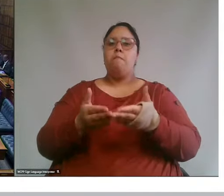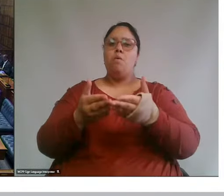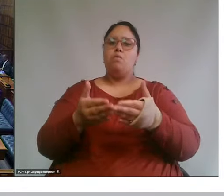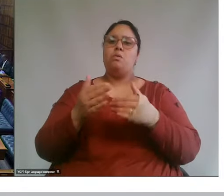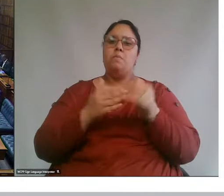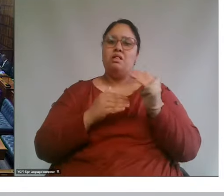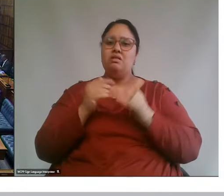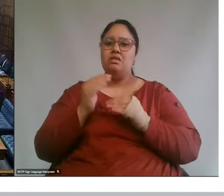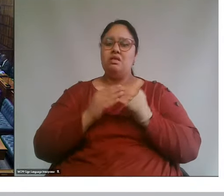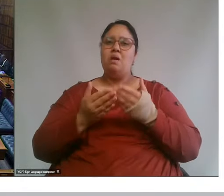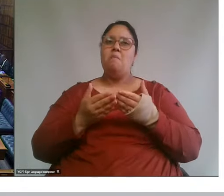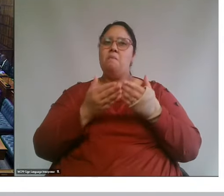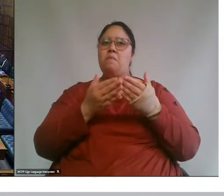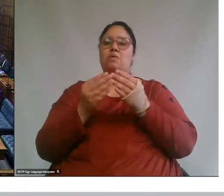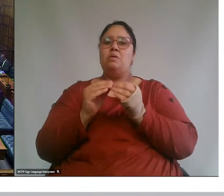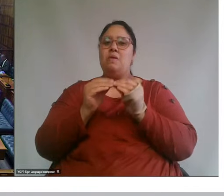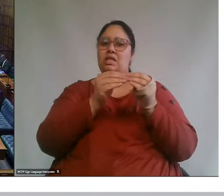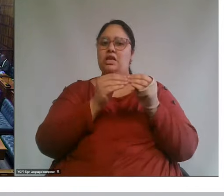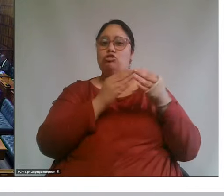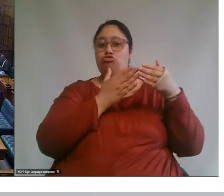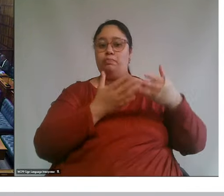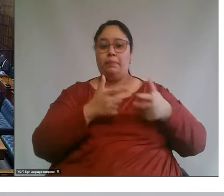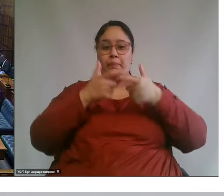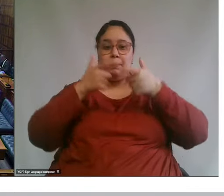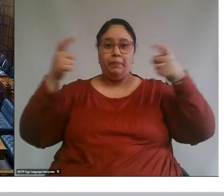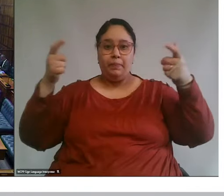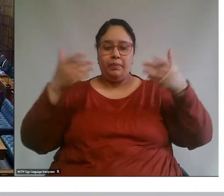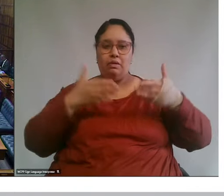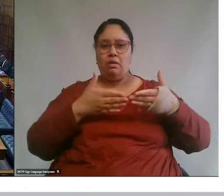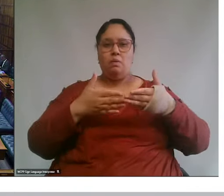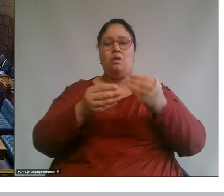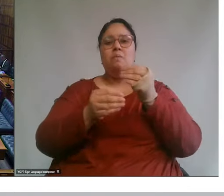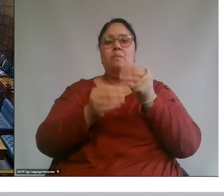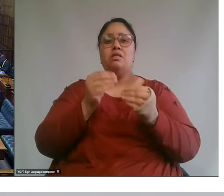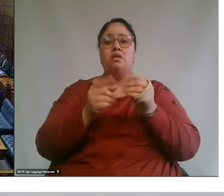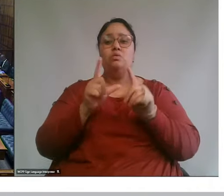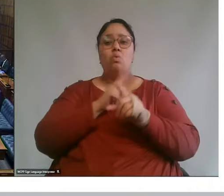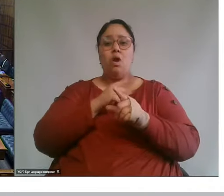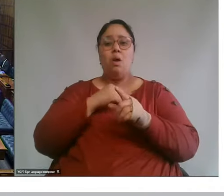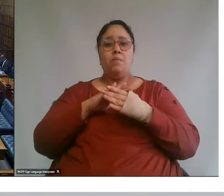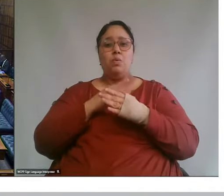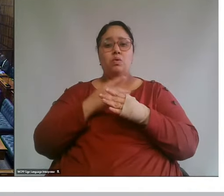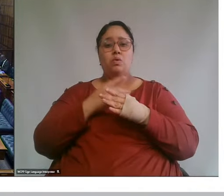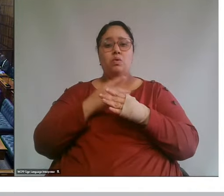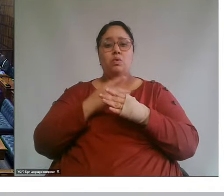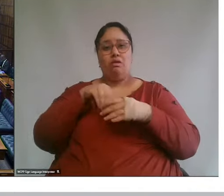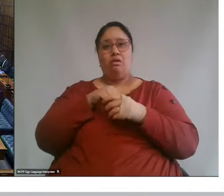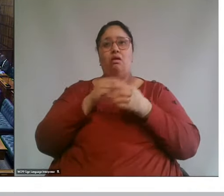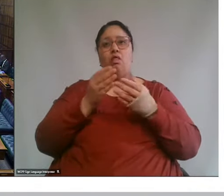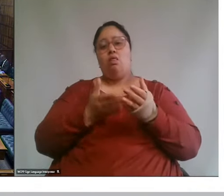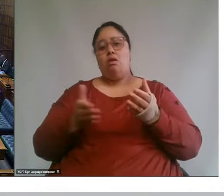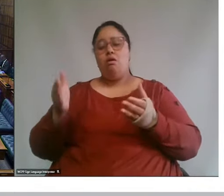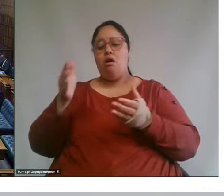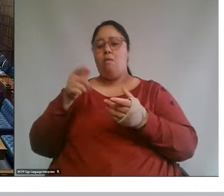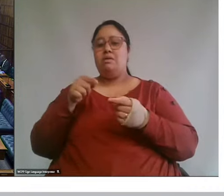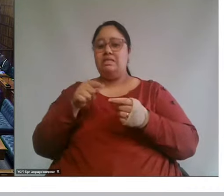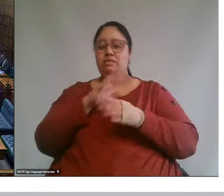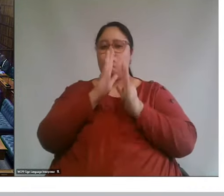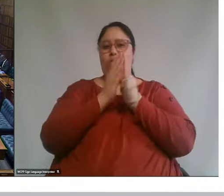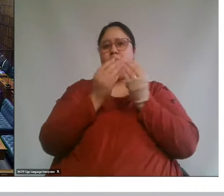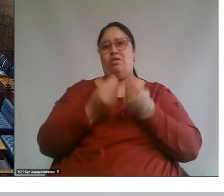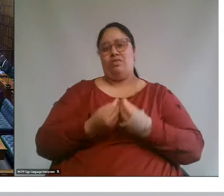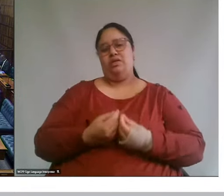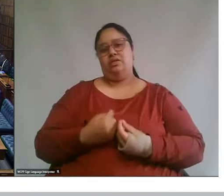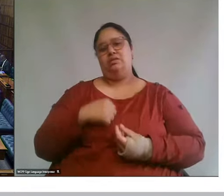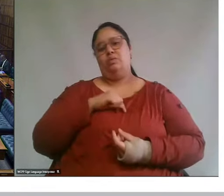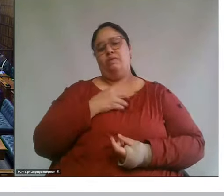maintenance ship maintenance and so on because we are on the coast because we've got a harbor you know these are all